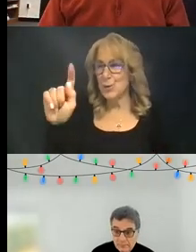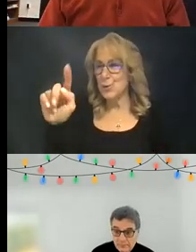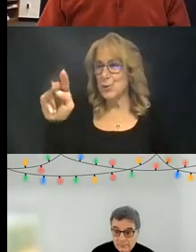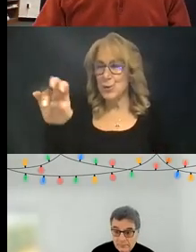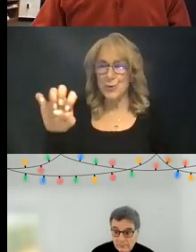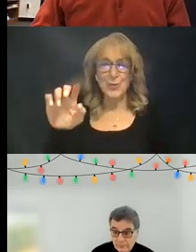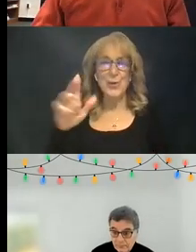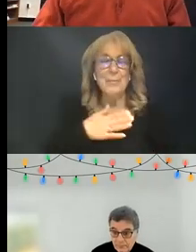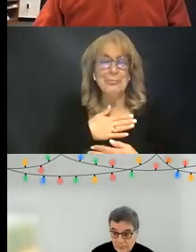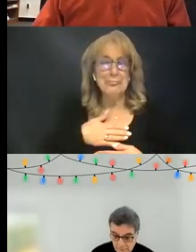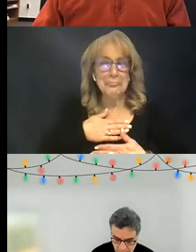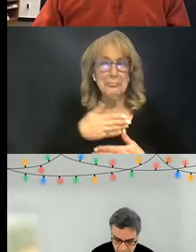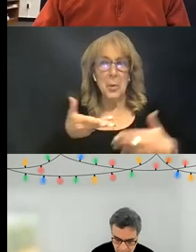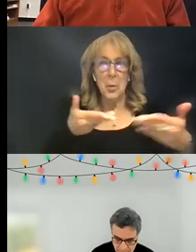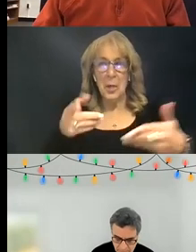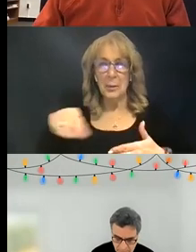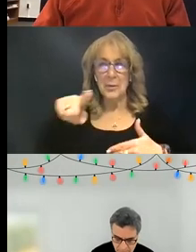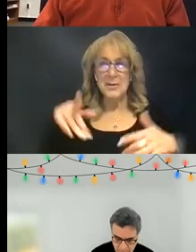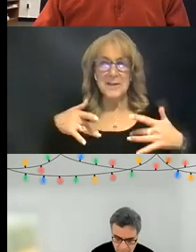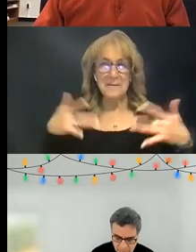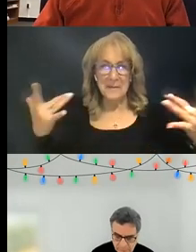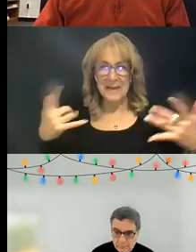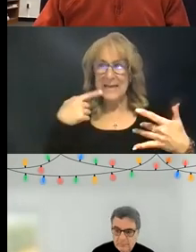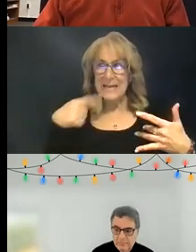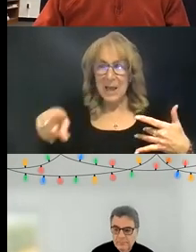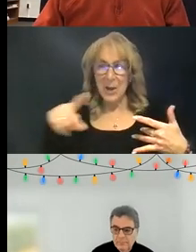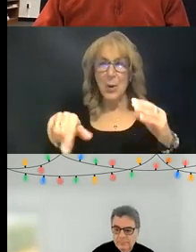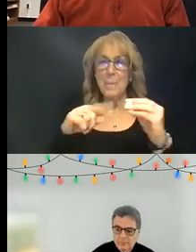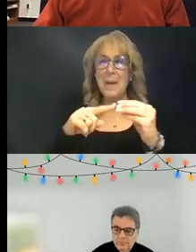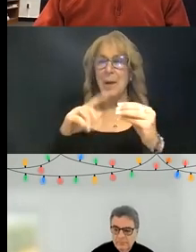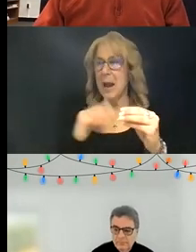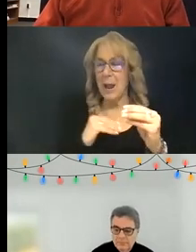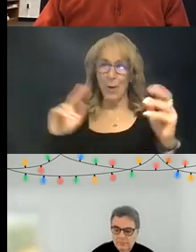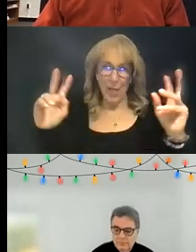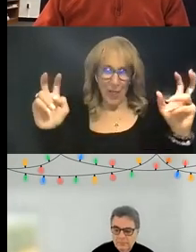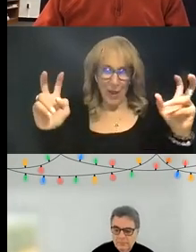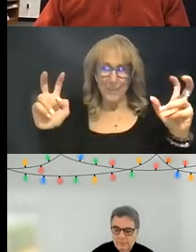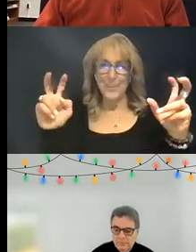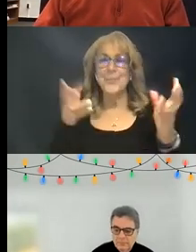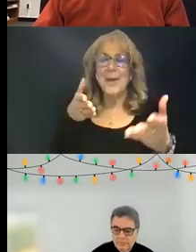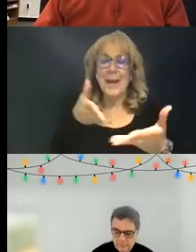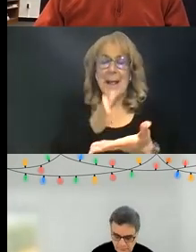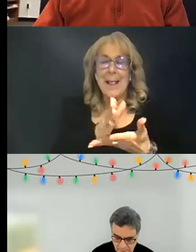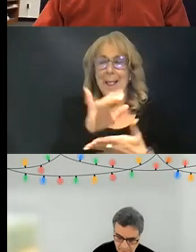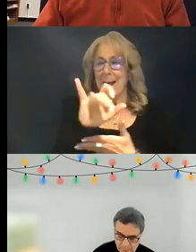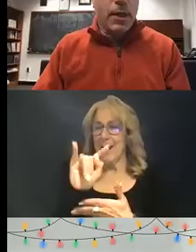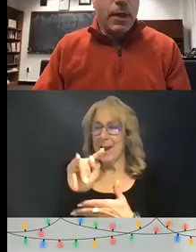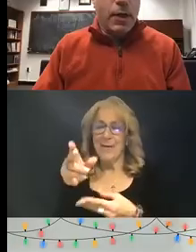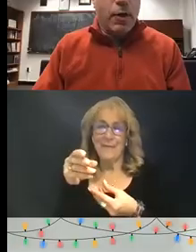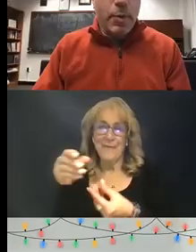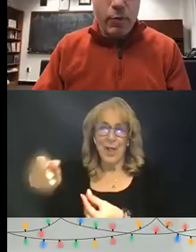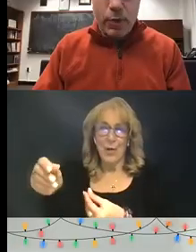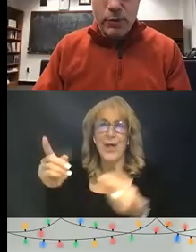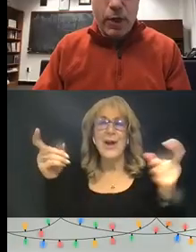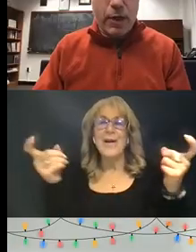event and tell you a little about our theme, which is Let It Flow, a festival about fluids. I